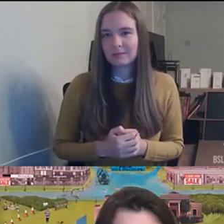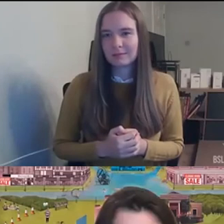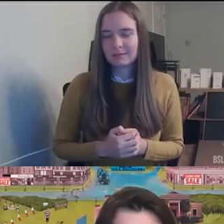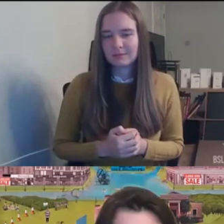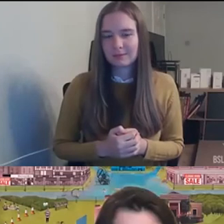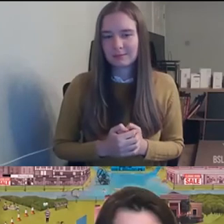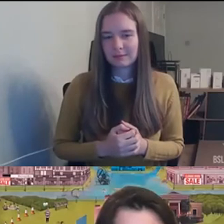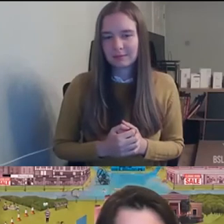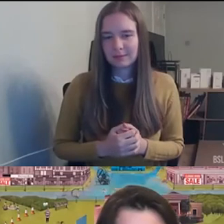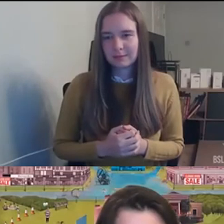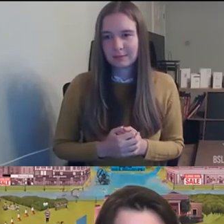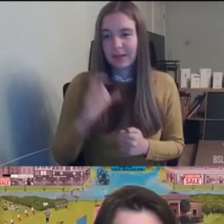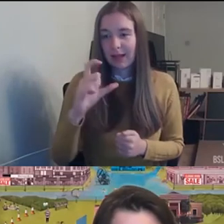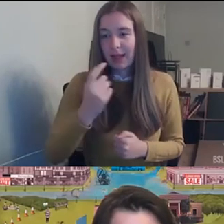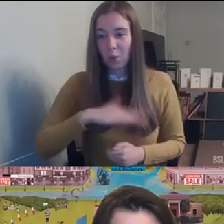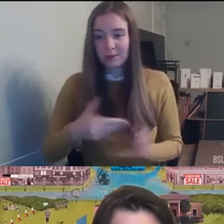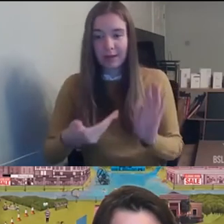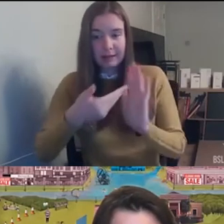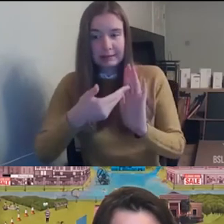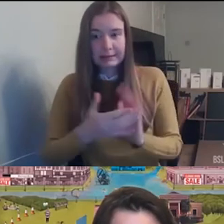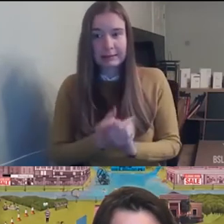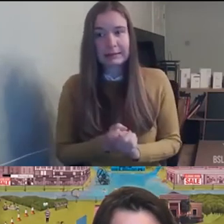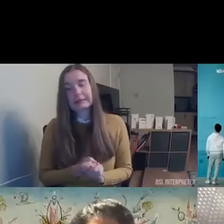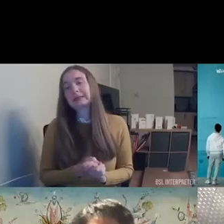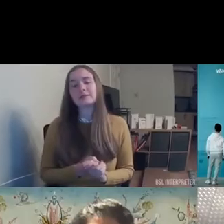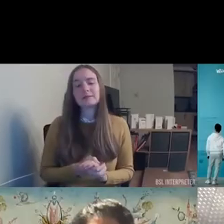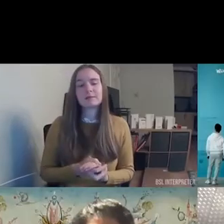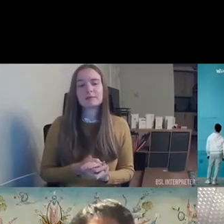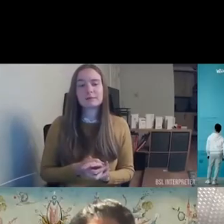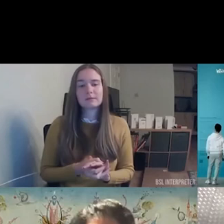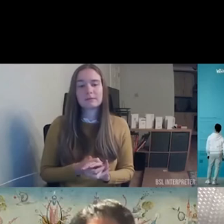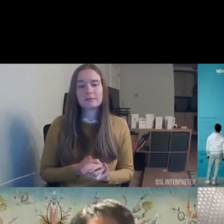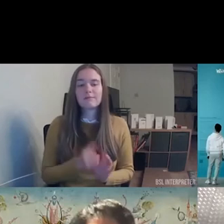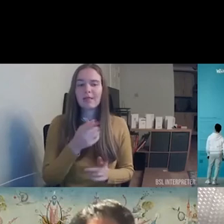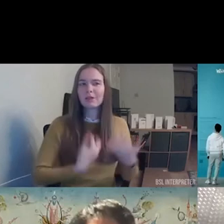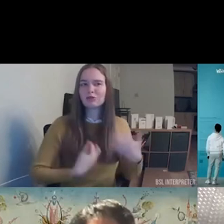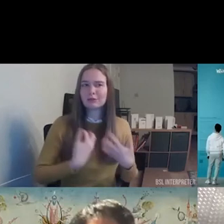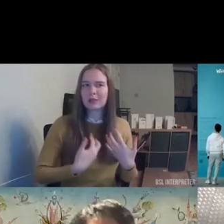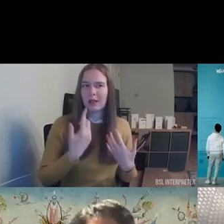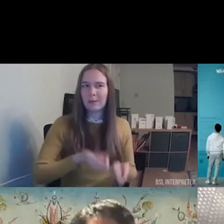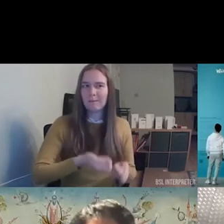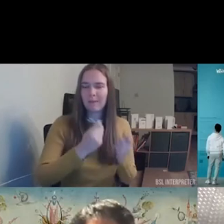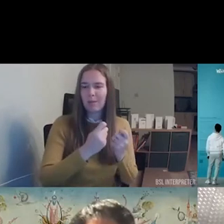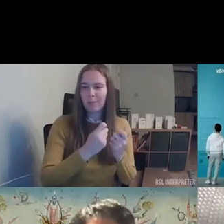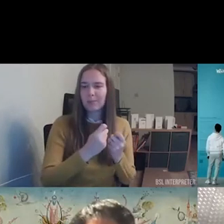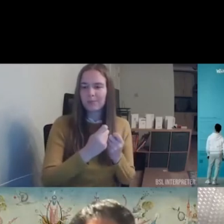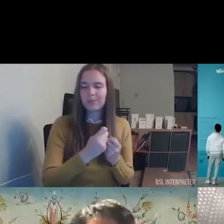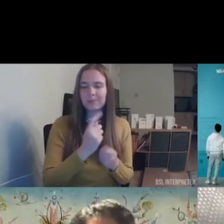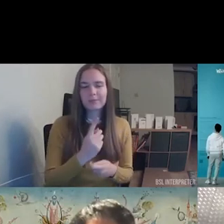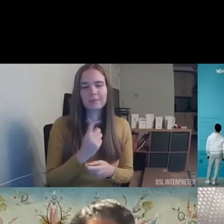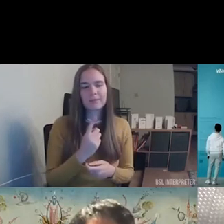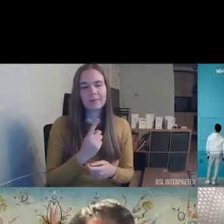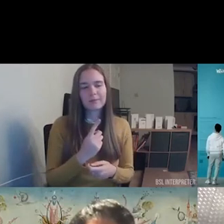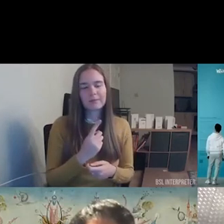Claire, I don't know if you, yeah, no, that's really interesting that you picked up on that. I guess